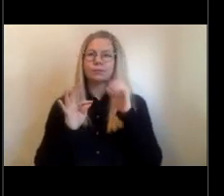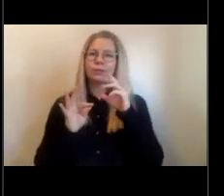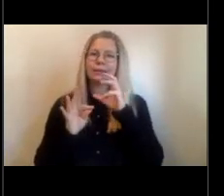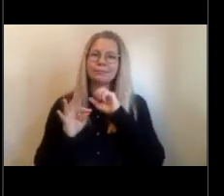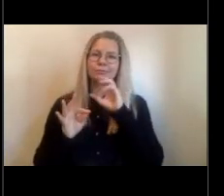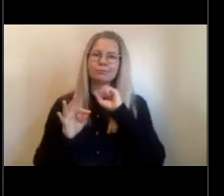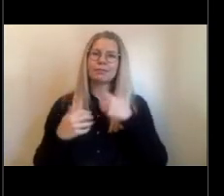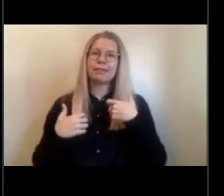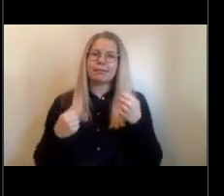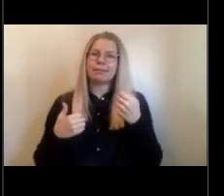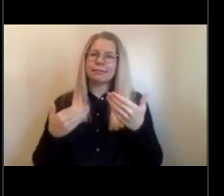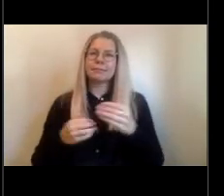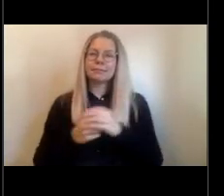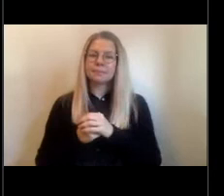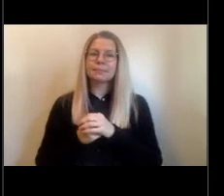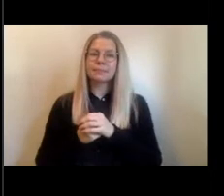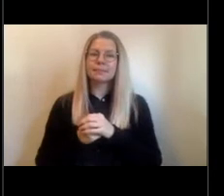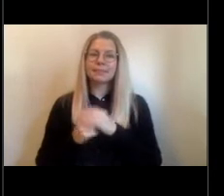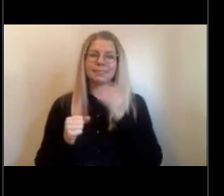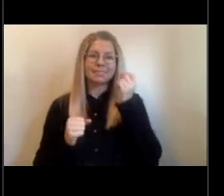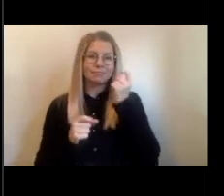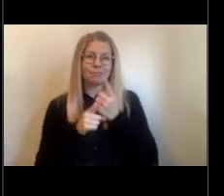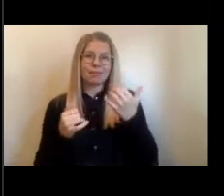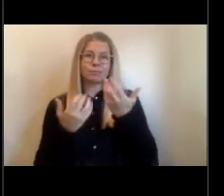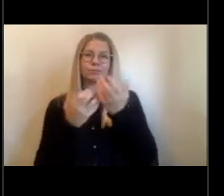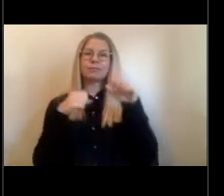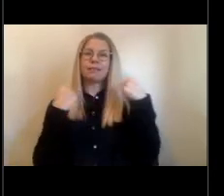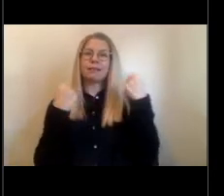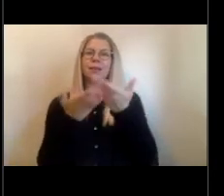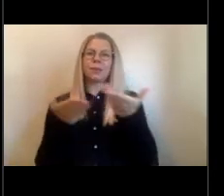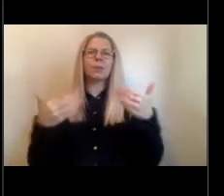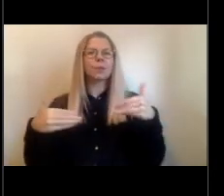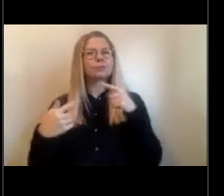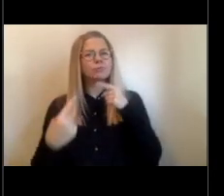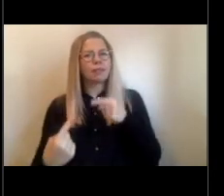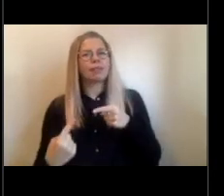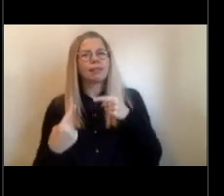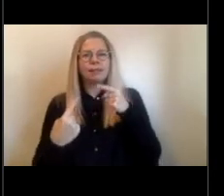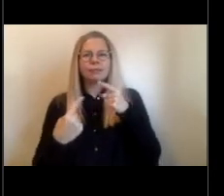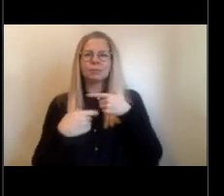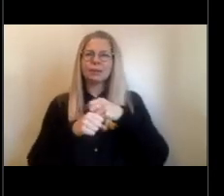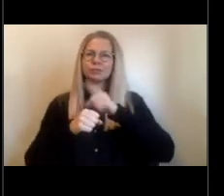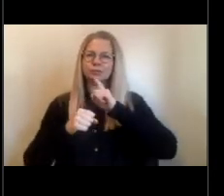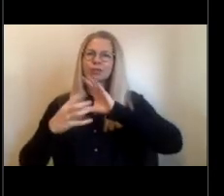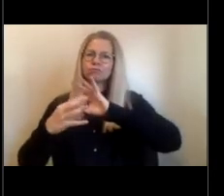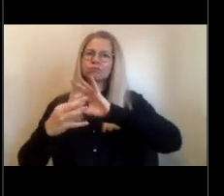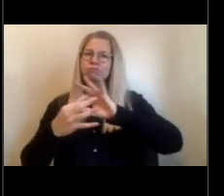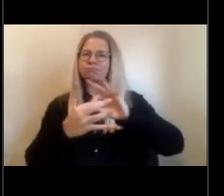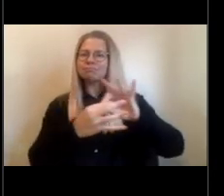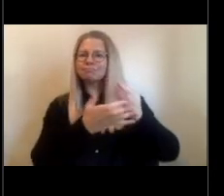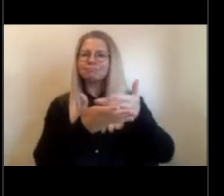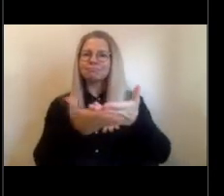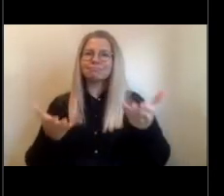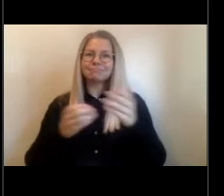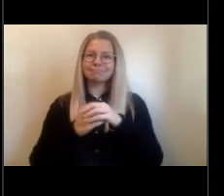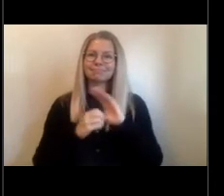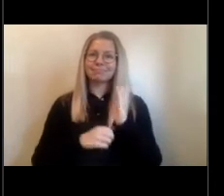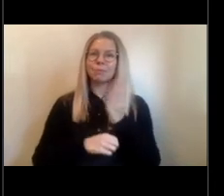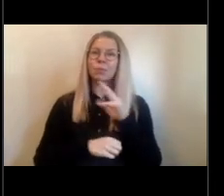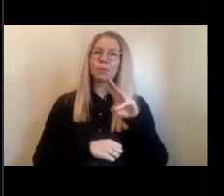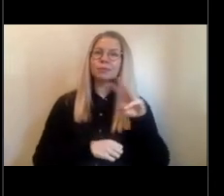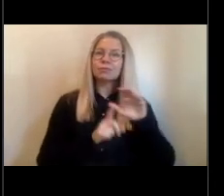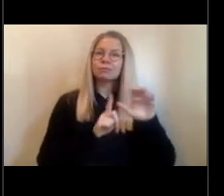a huge social challenge for us, isn't it? How do we stay connected in Western culture where